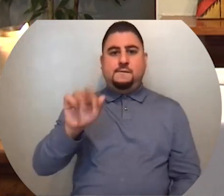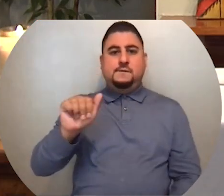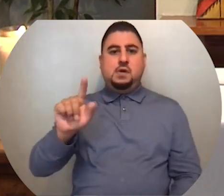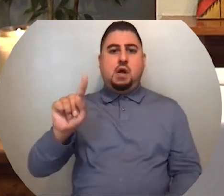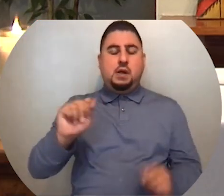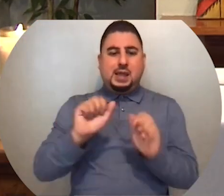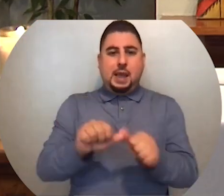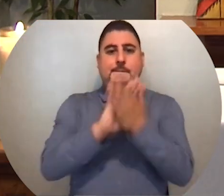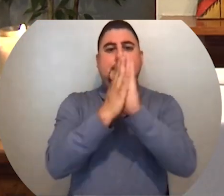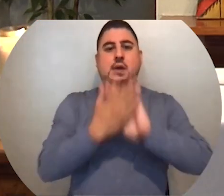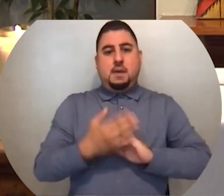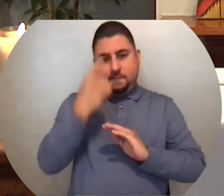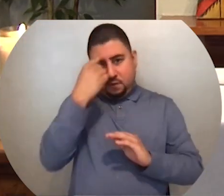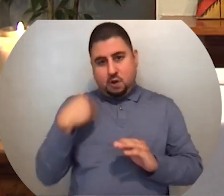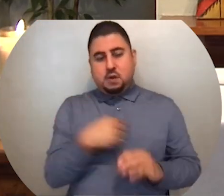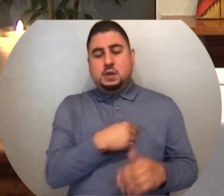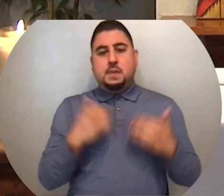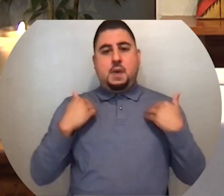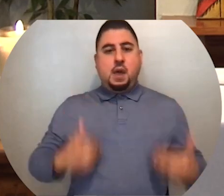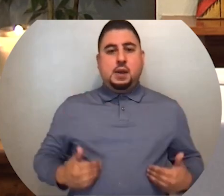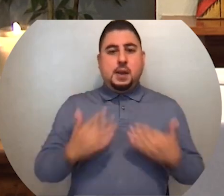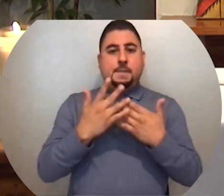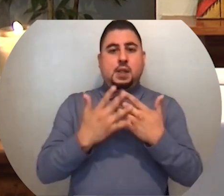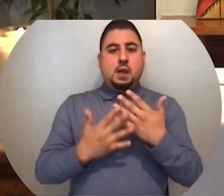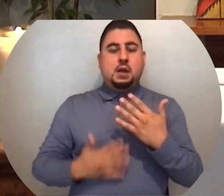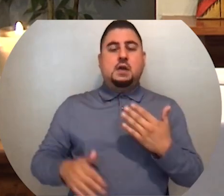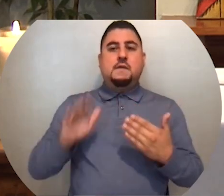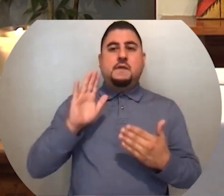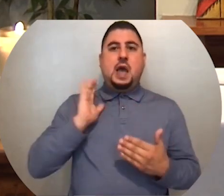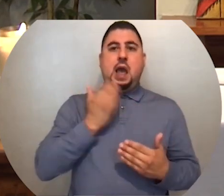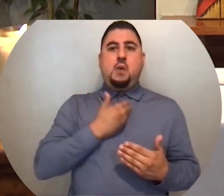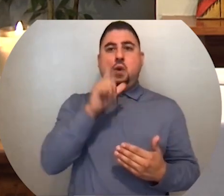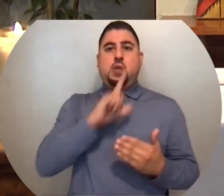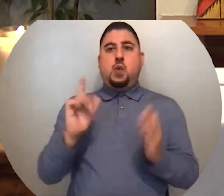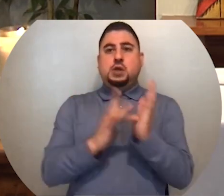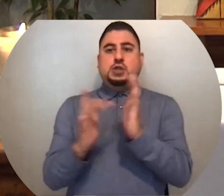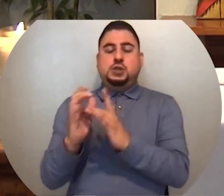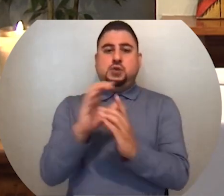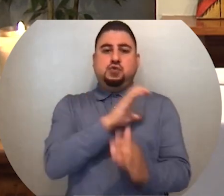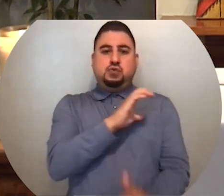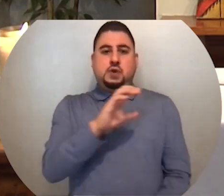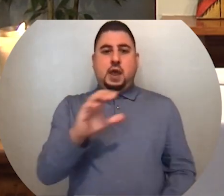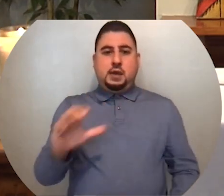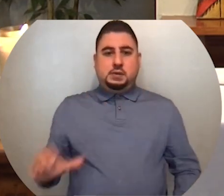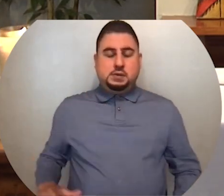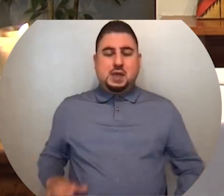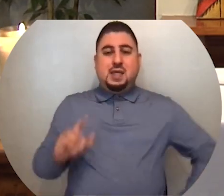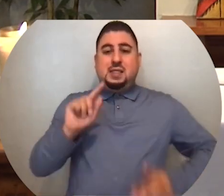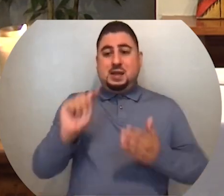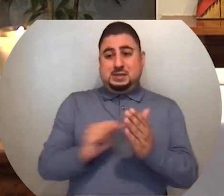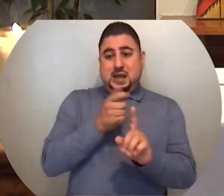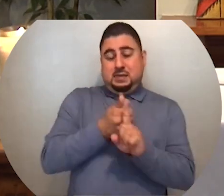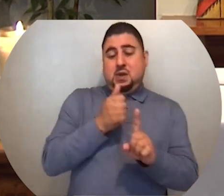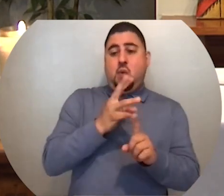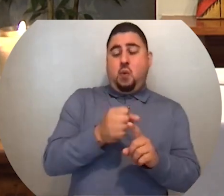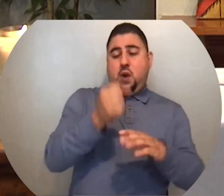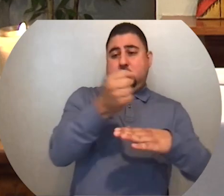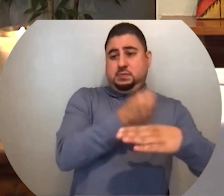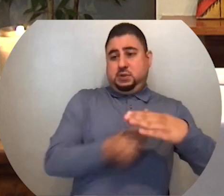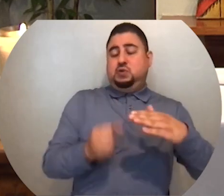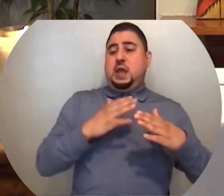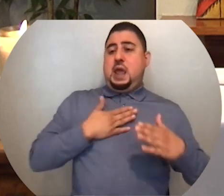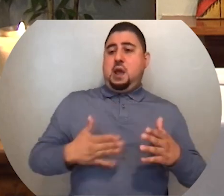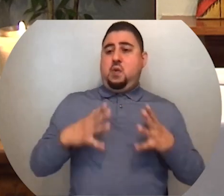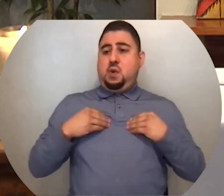so that they may become for us the body and blood of our Lord Jesus Christ. At the time he was betrayed and